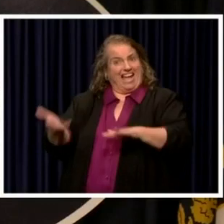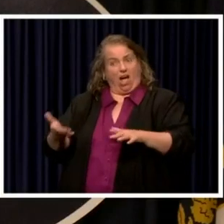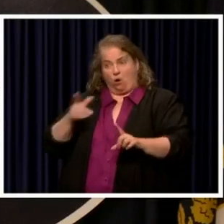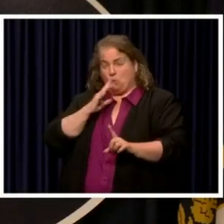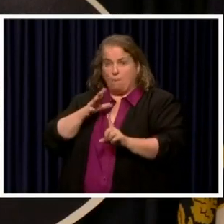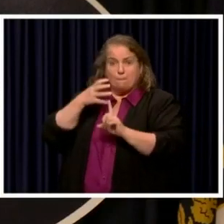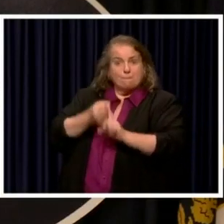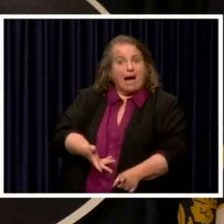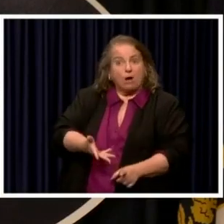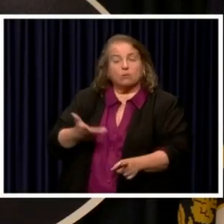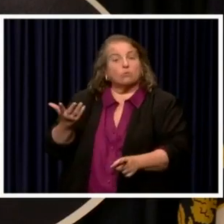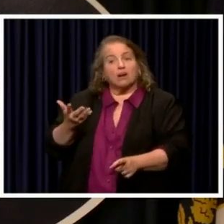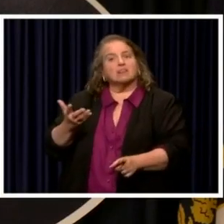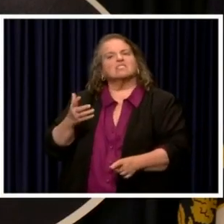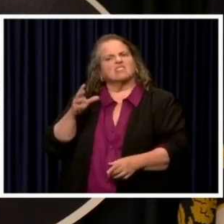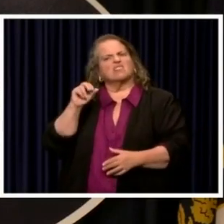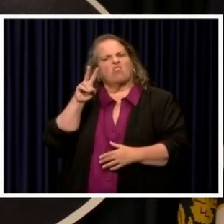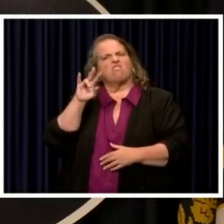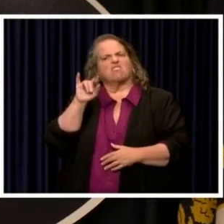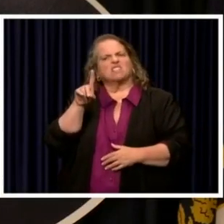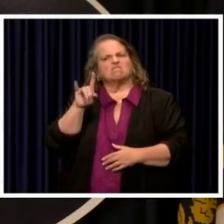Phil? Phil and Phil.